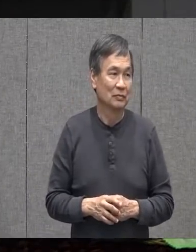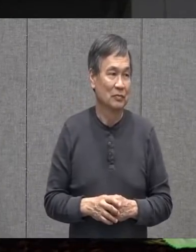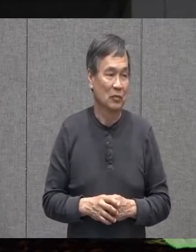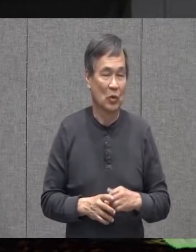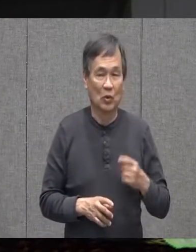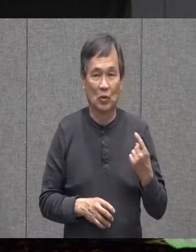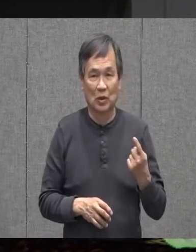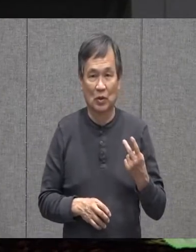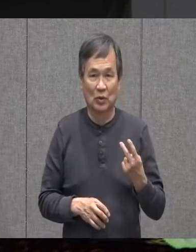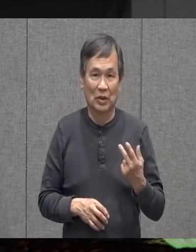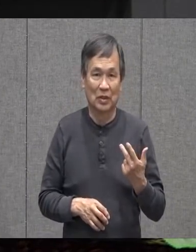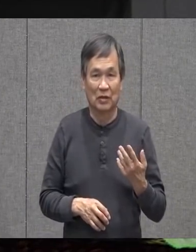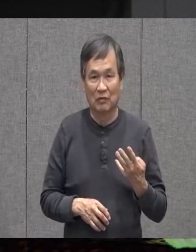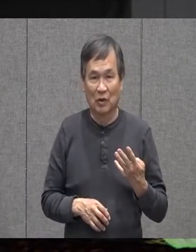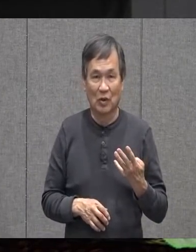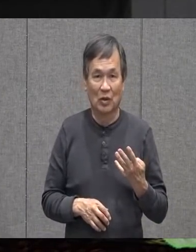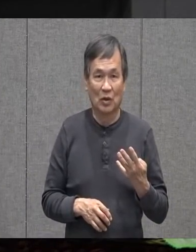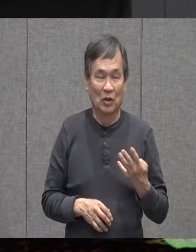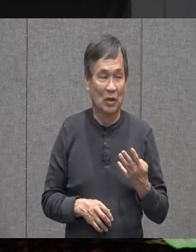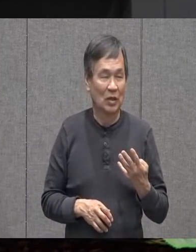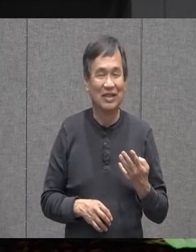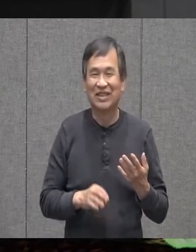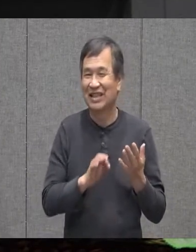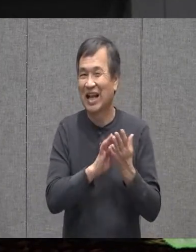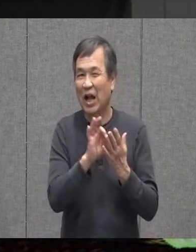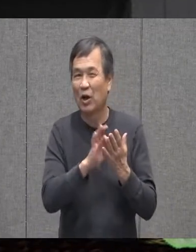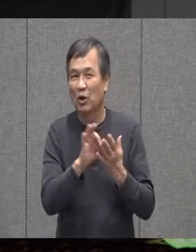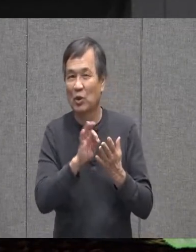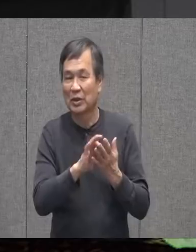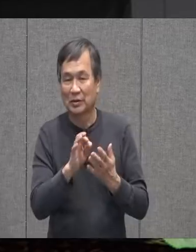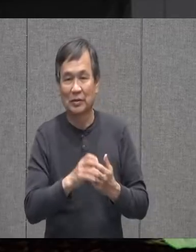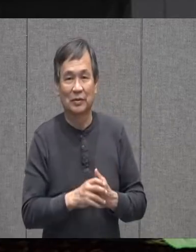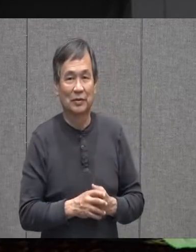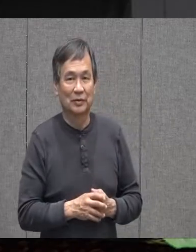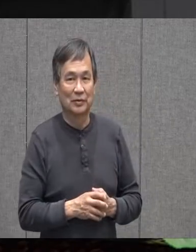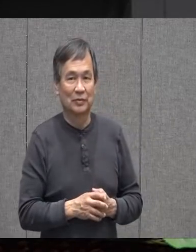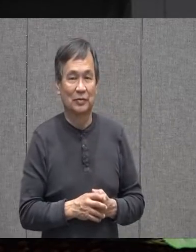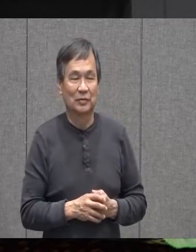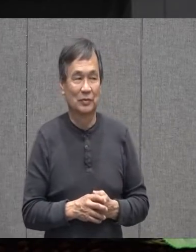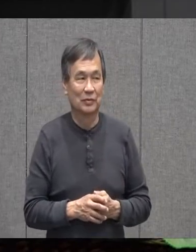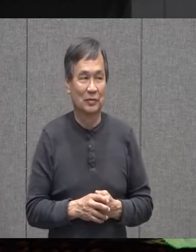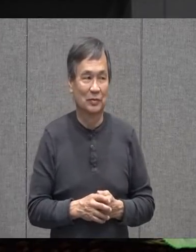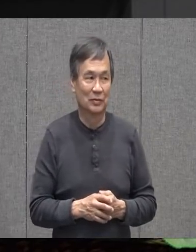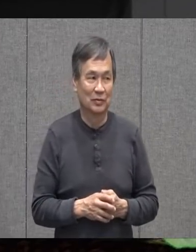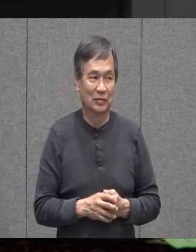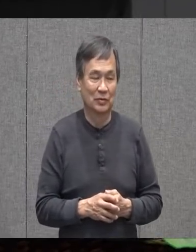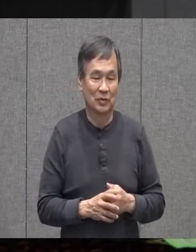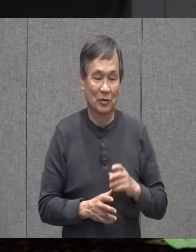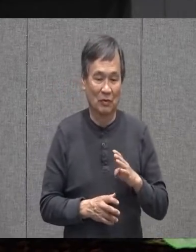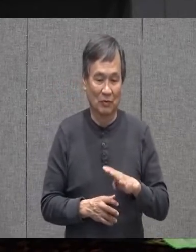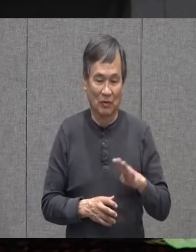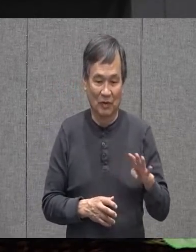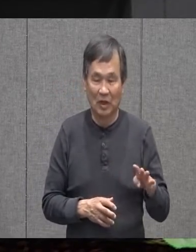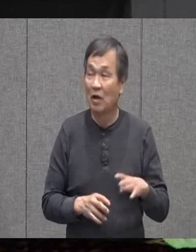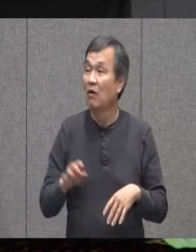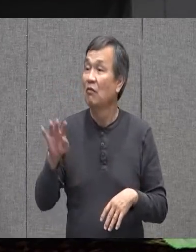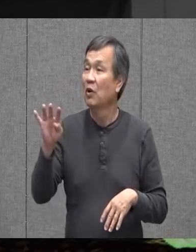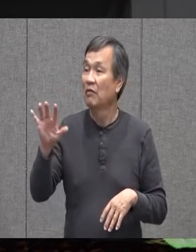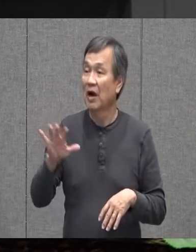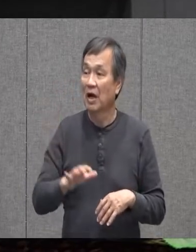1, 2, 3. His friend is counting. 42, 43, 44,